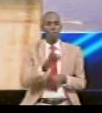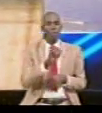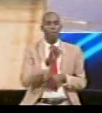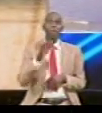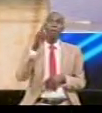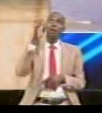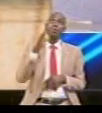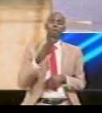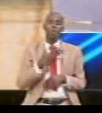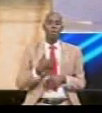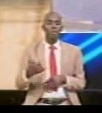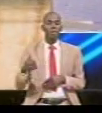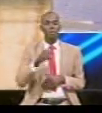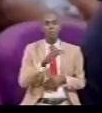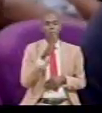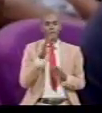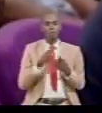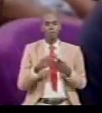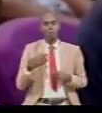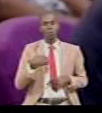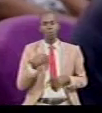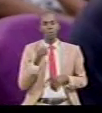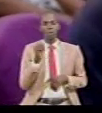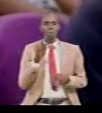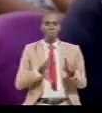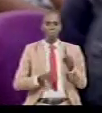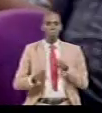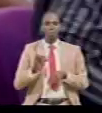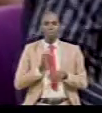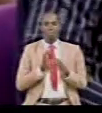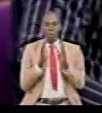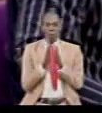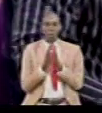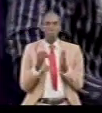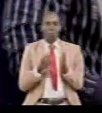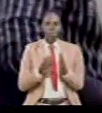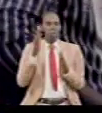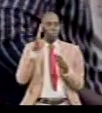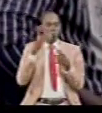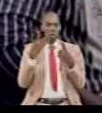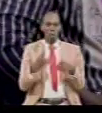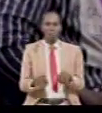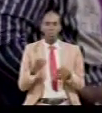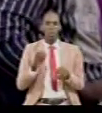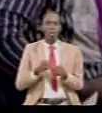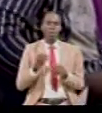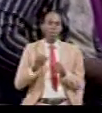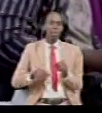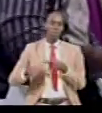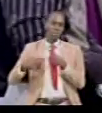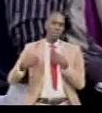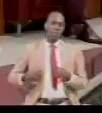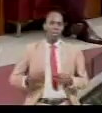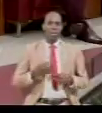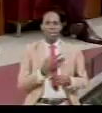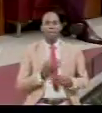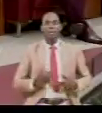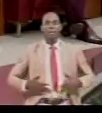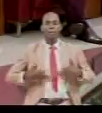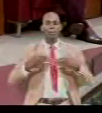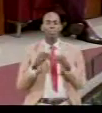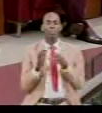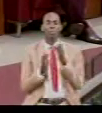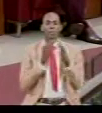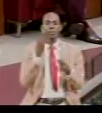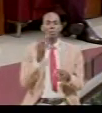be to me a people. I pray it will be done in every heart and every life in Jesus'